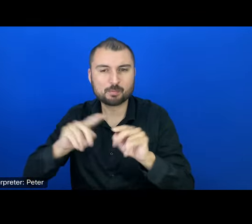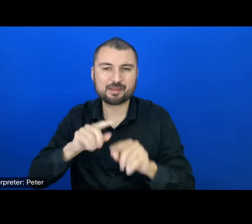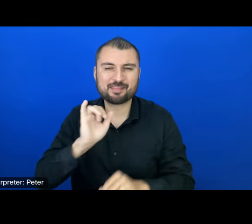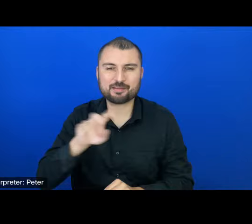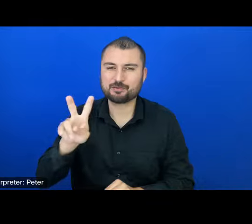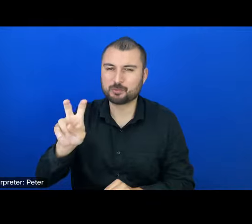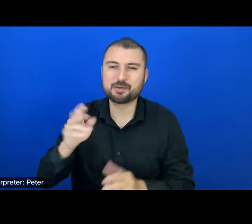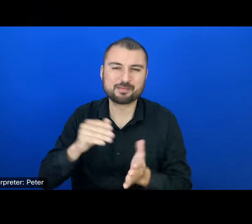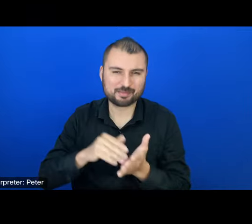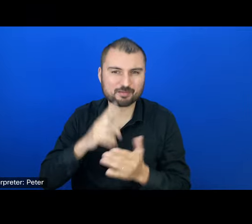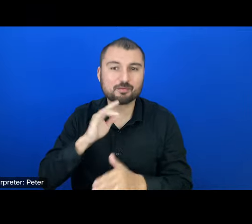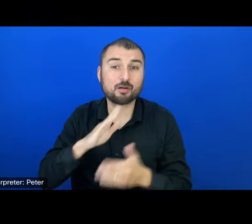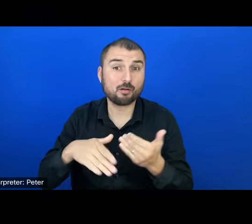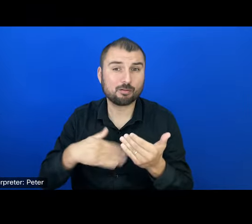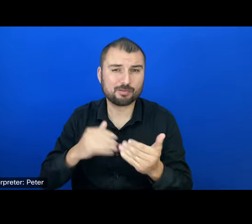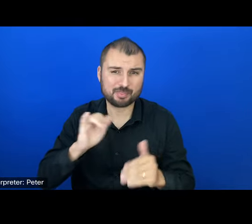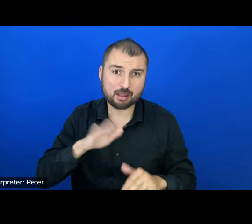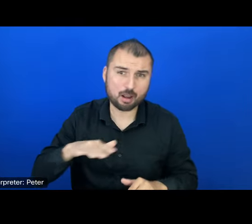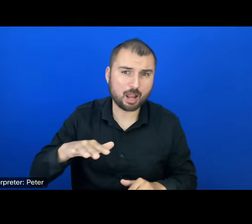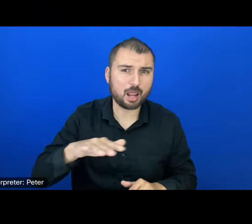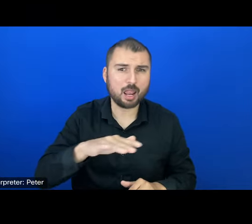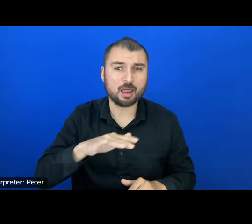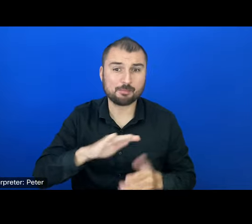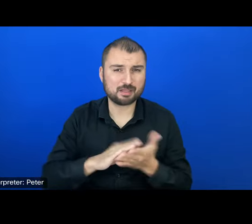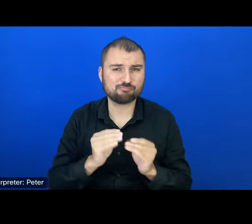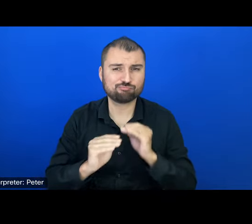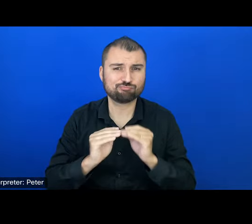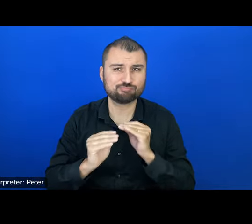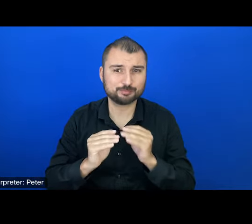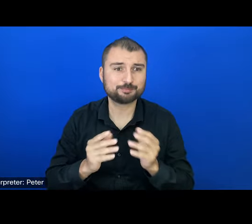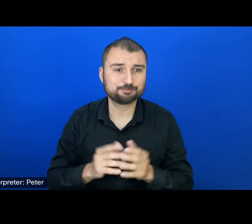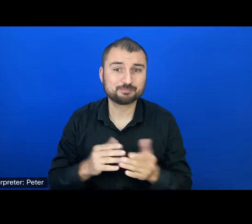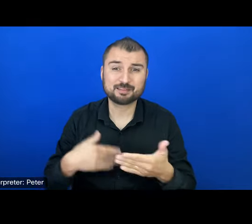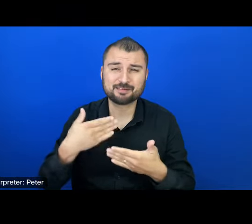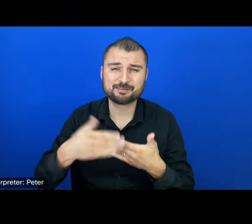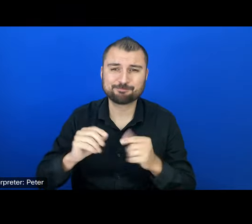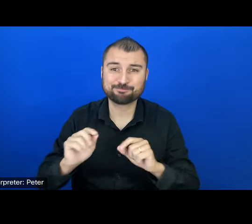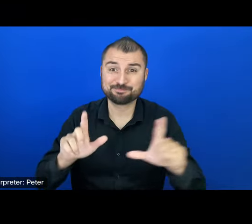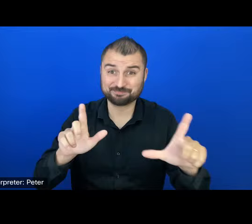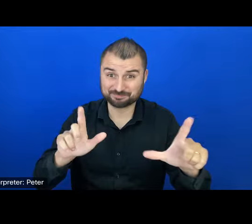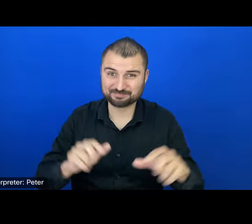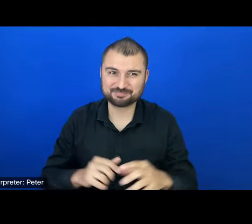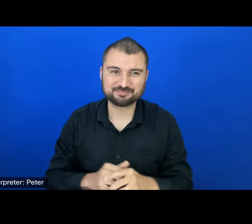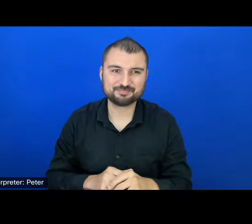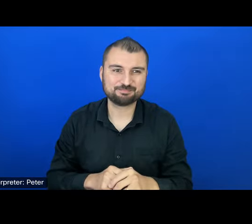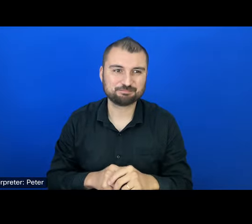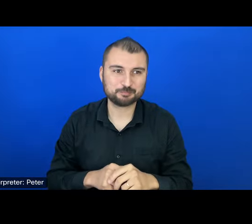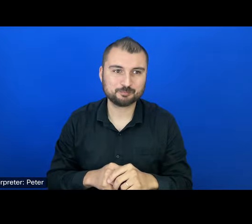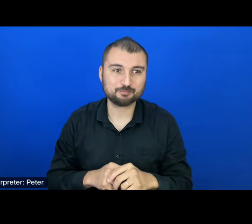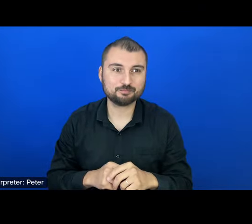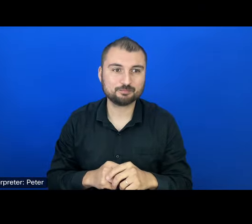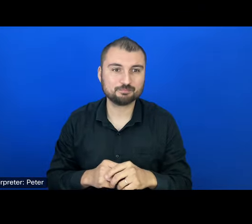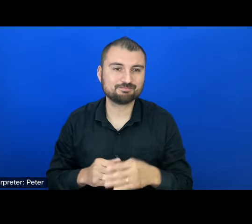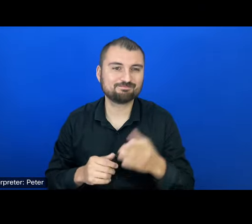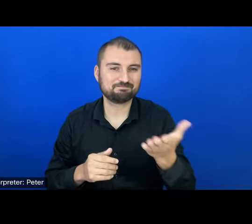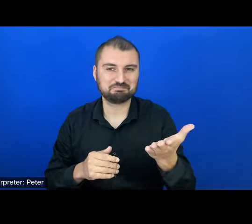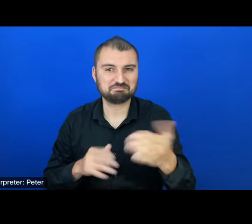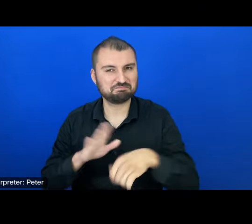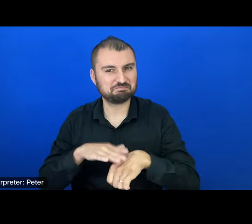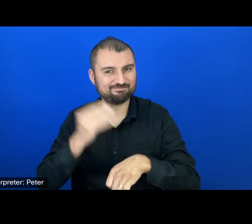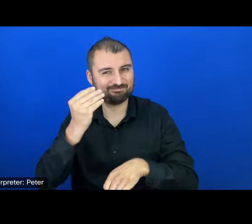$200,000 to get all of that area redone. So next slide. This is just a heads